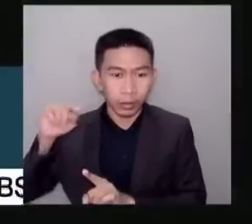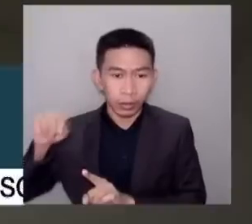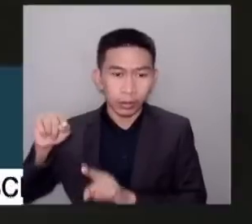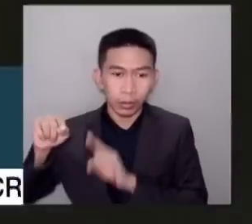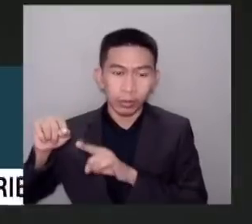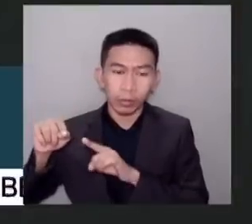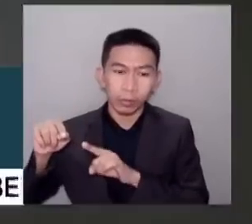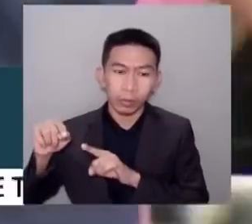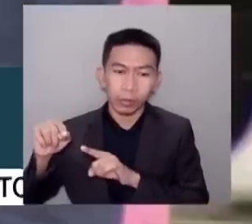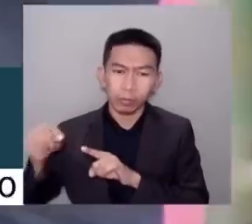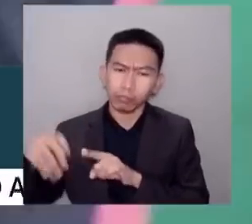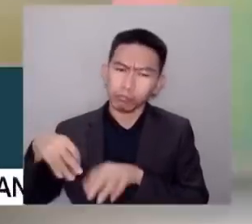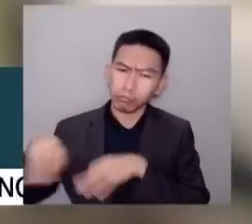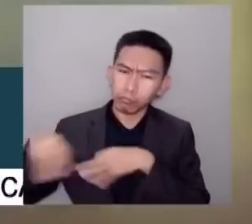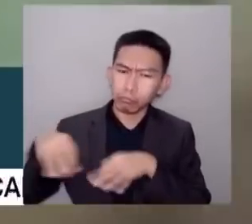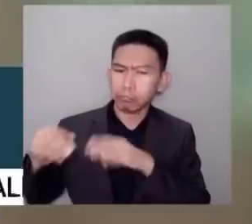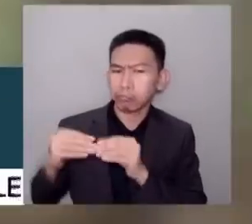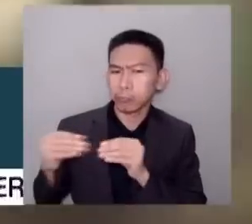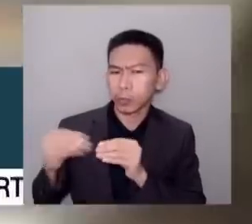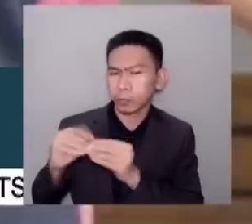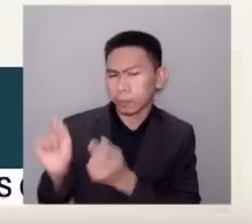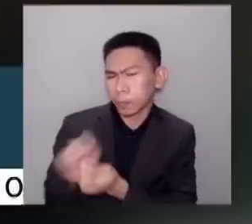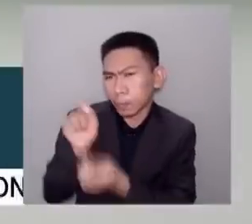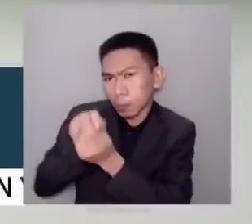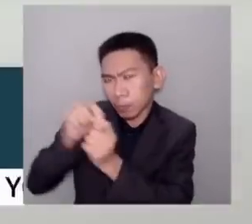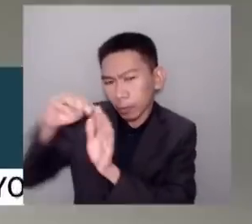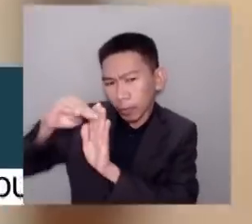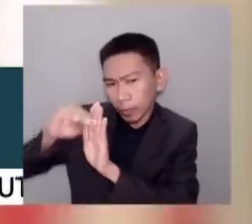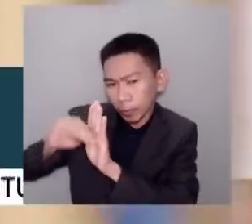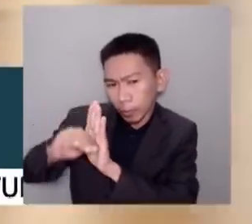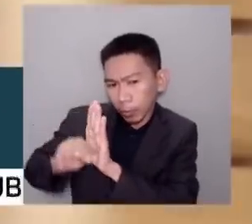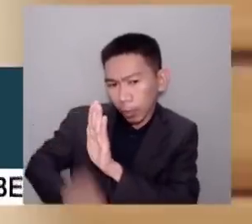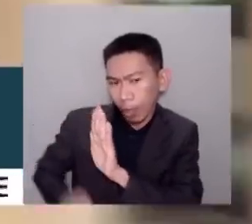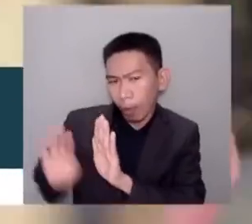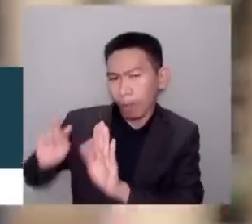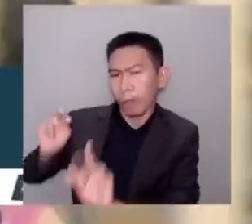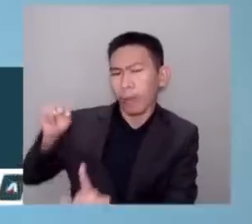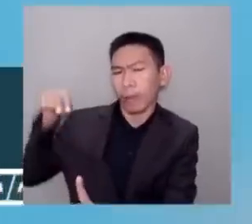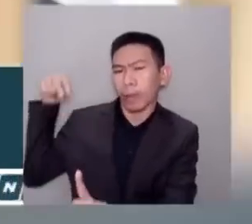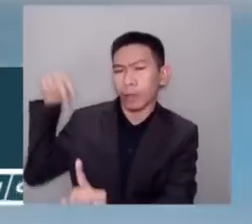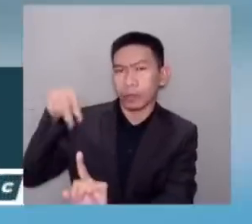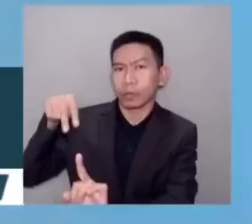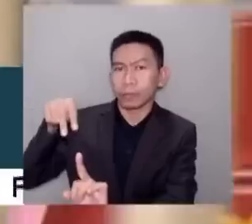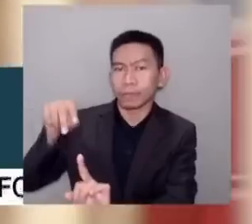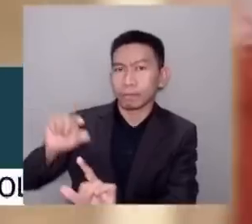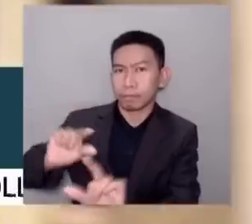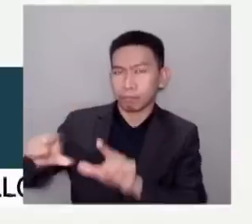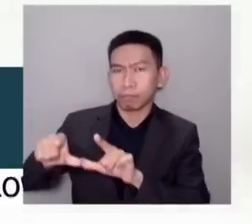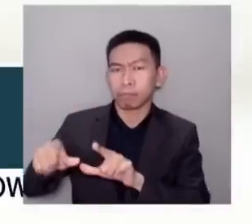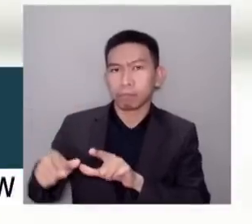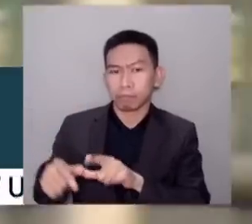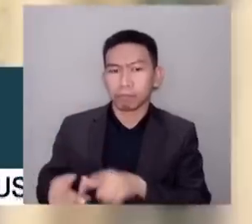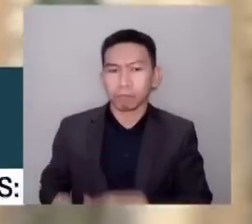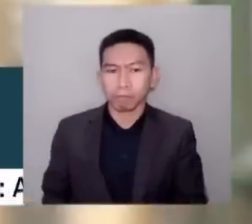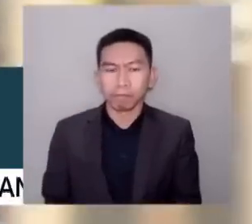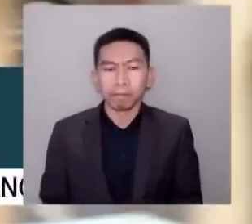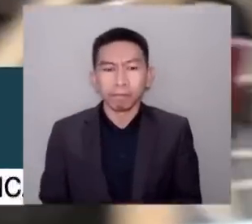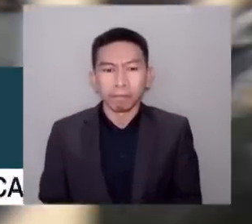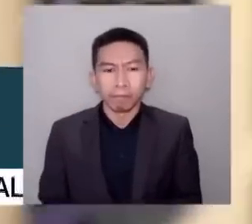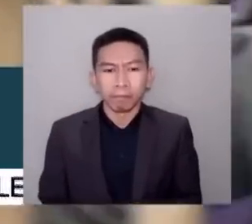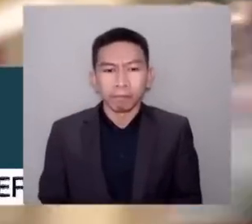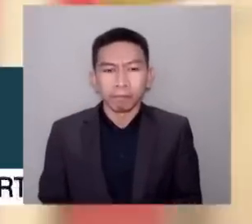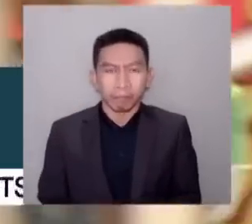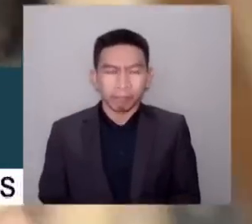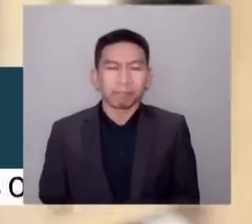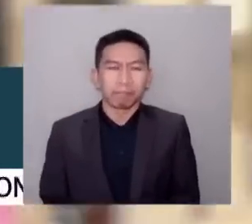grounds for this, and this includes the conviction on RA 9262, Carmina. Mm. All right, we're going to have to leave it at that. Sherian Torres